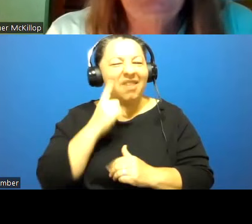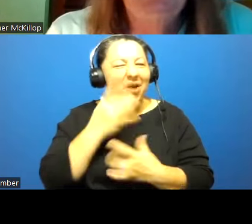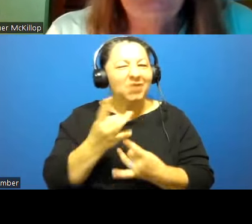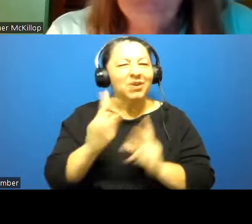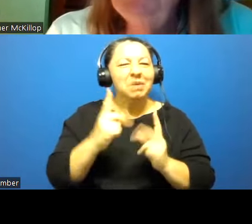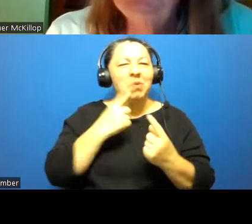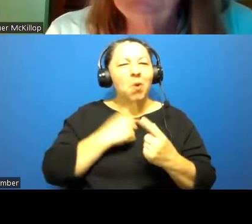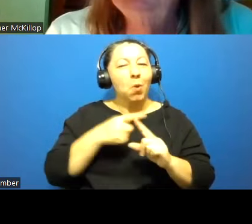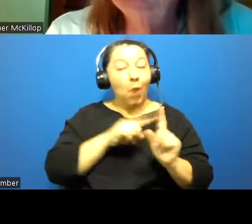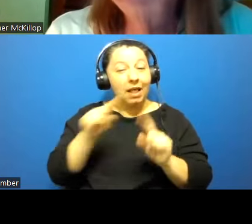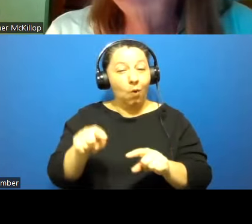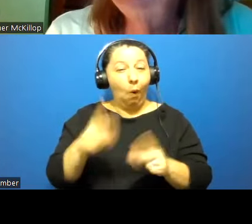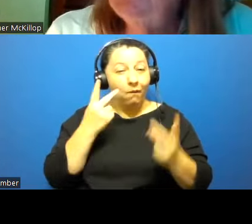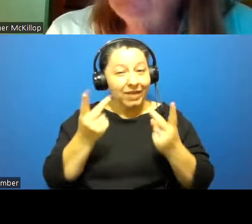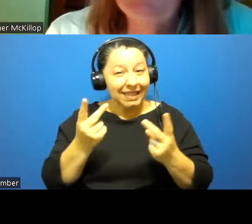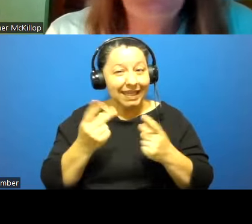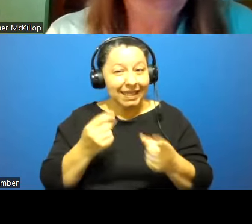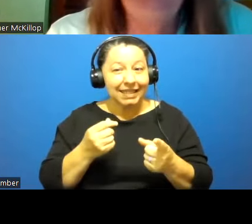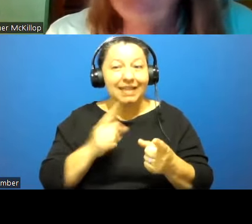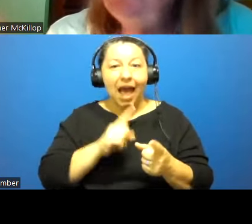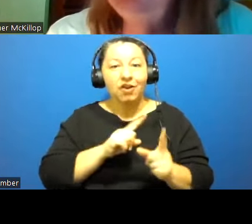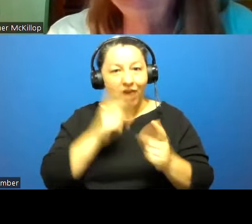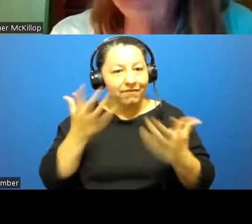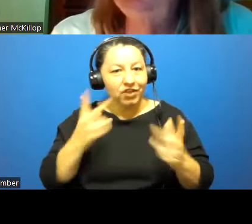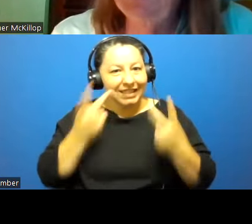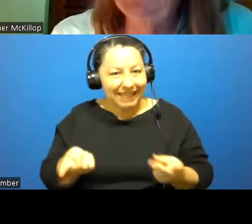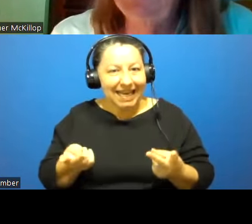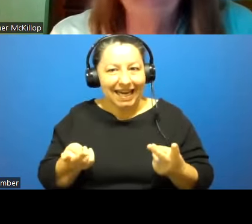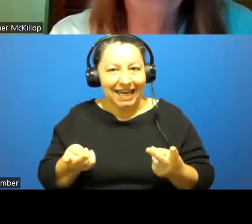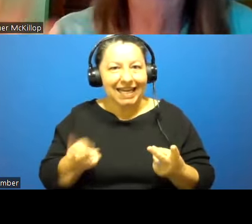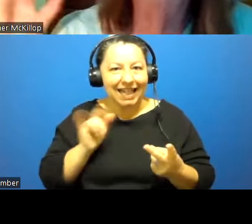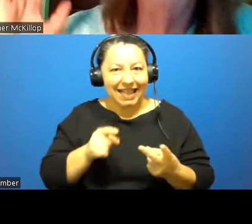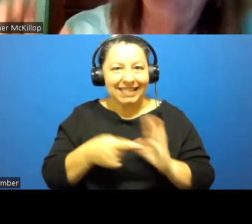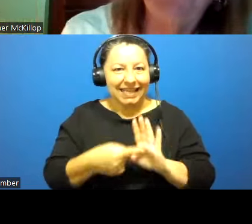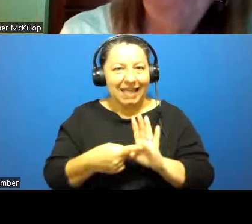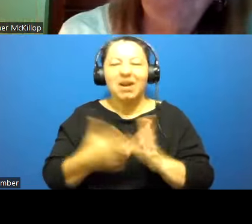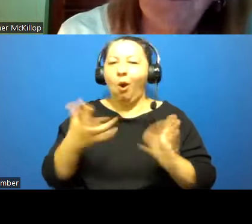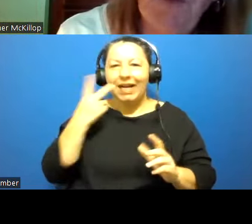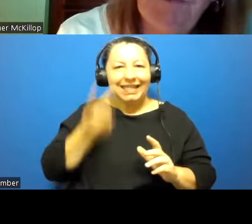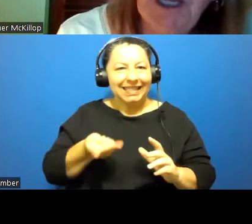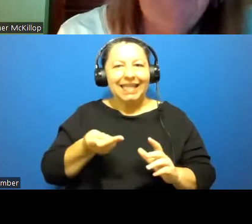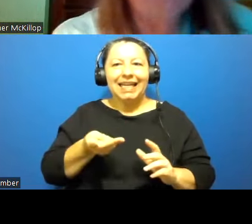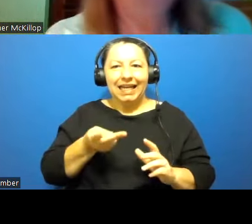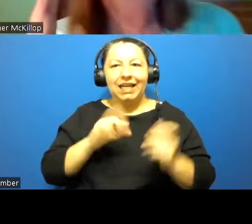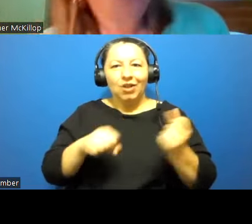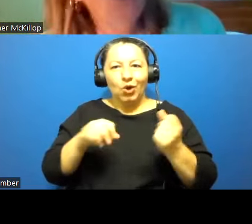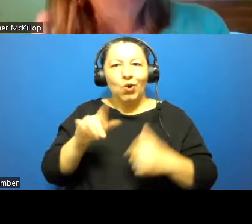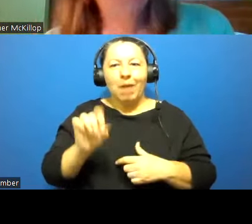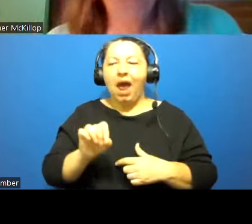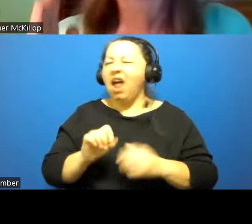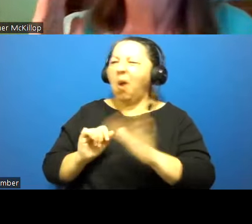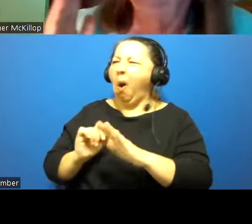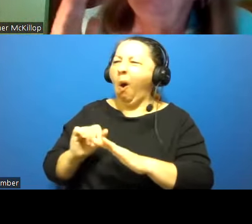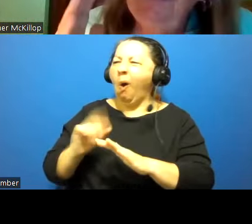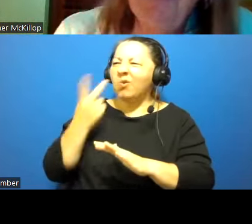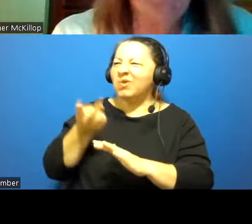visited the exhibit and they've seen the canoe paddle. And I said, oh, you saw a 3D printed replica. And they say, no, we